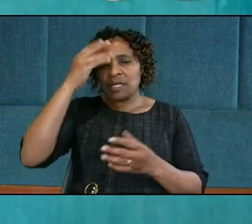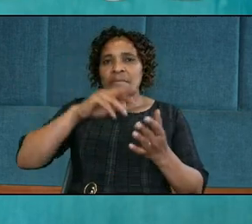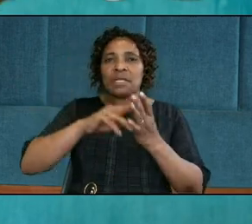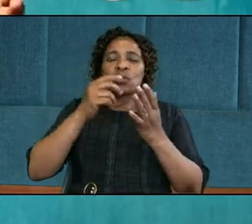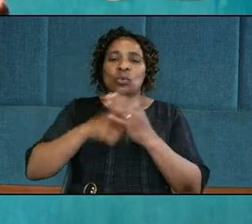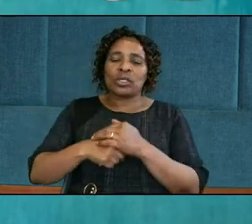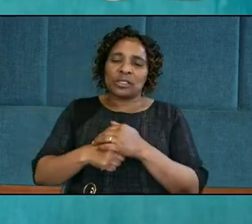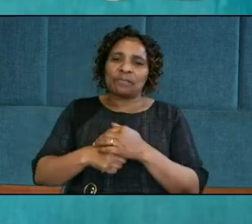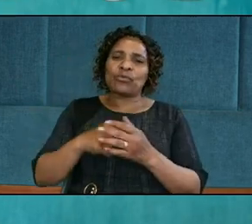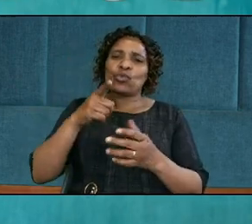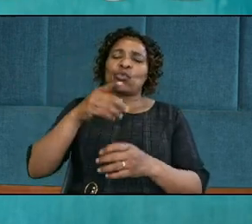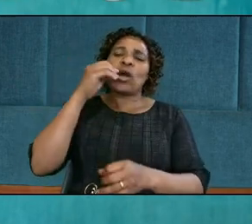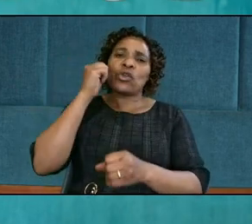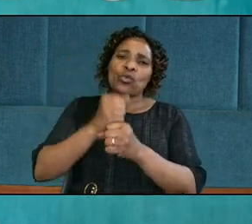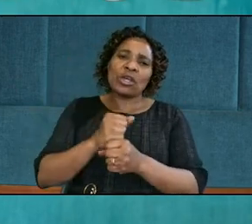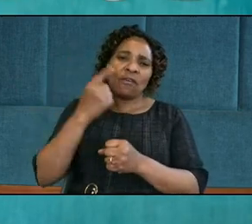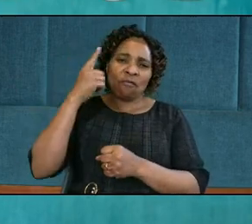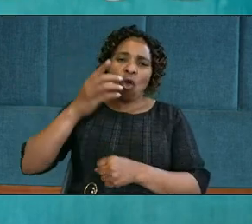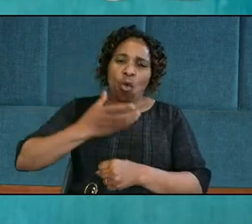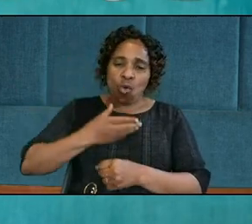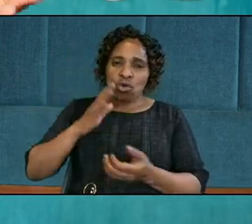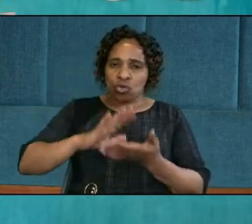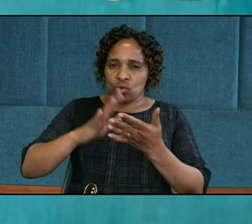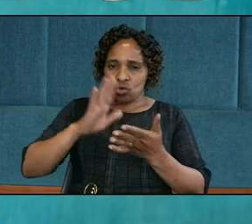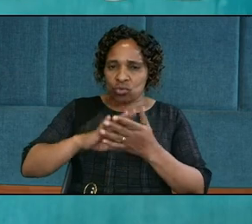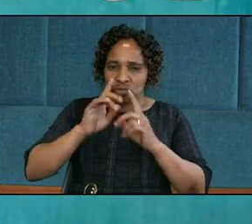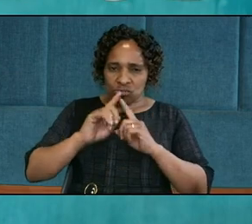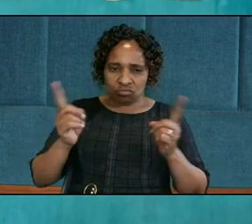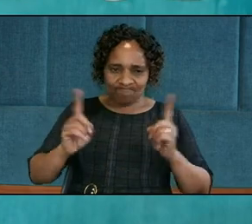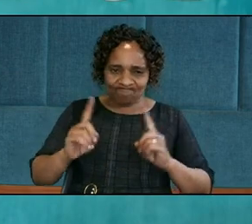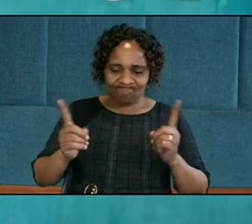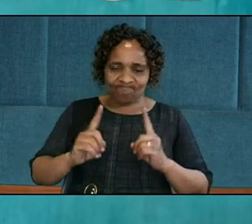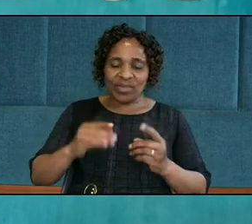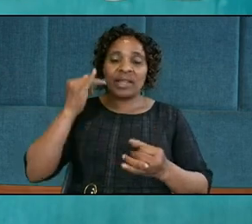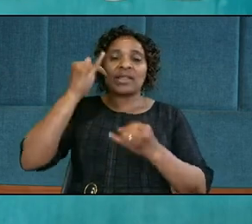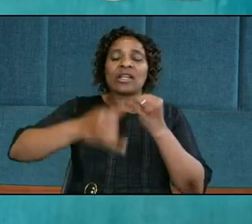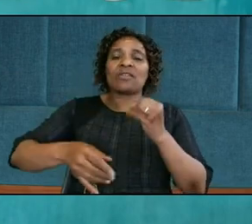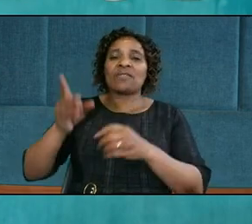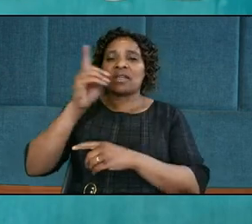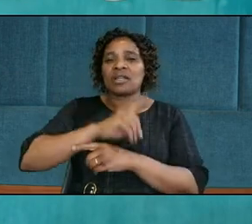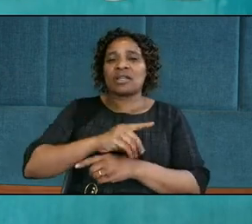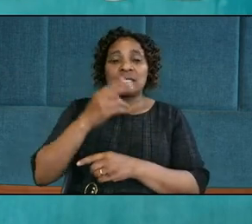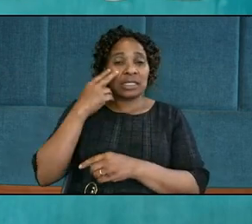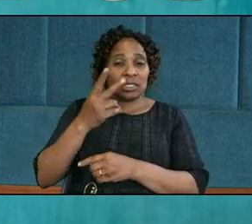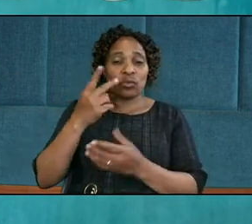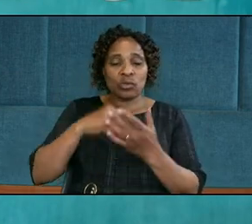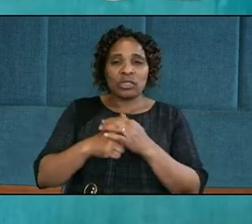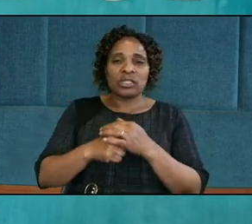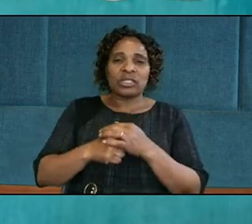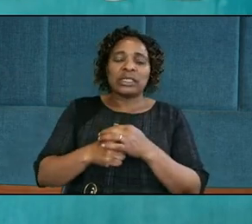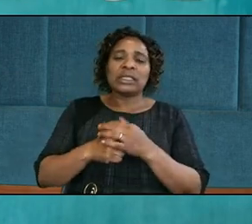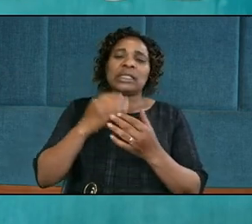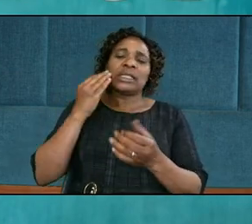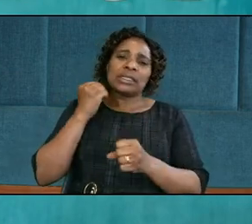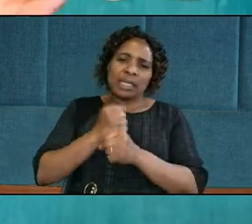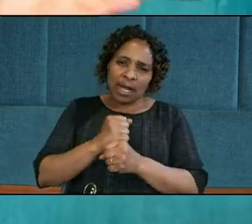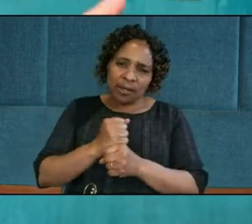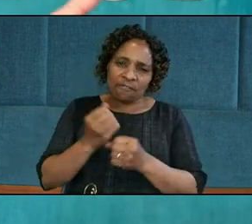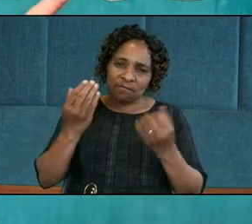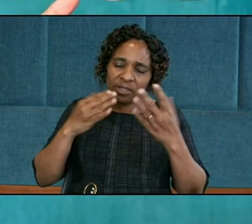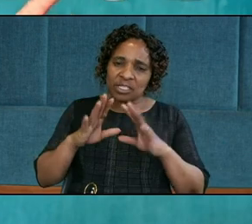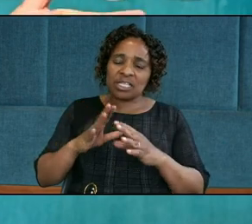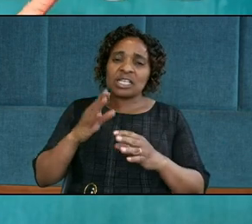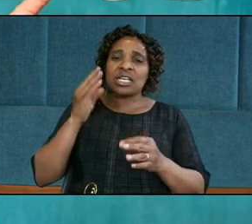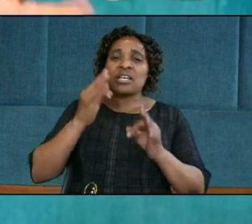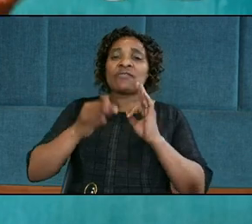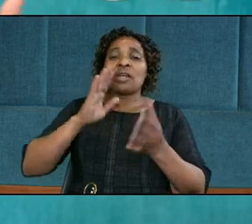that you're not doing it for your own glory. At the end of the day, you want to see that it was actually done. And if they praise you,